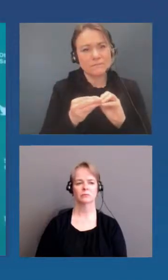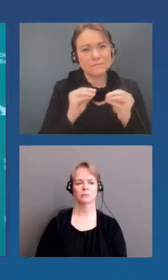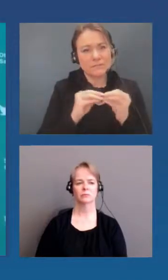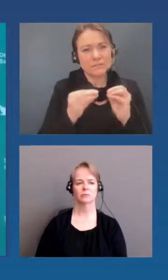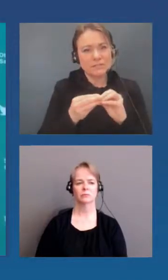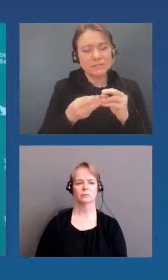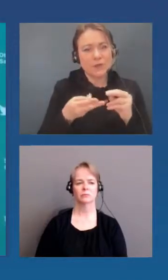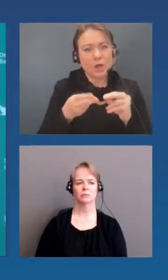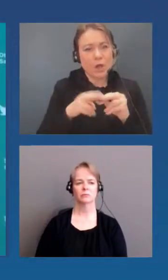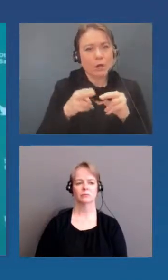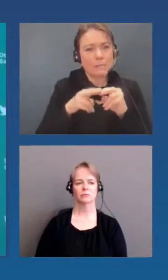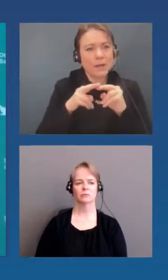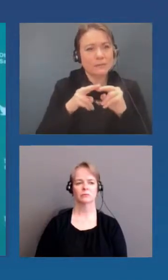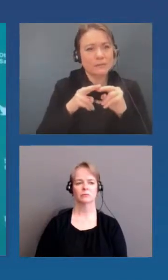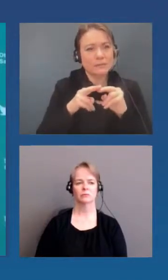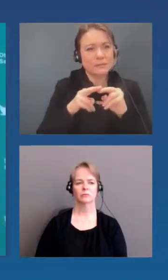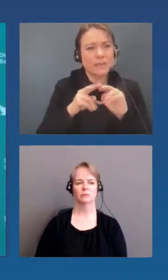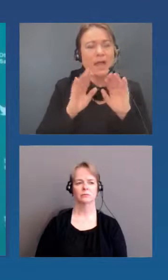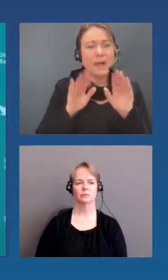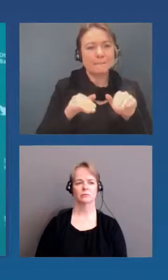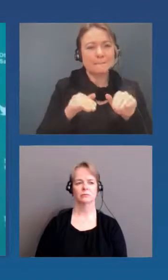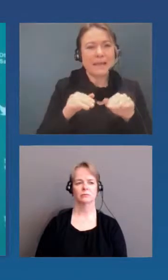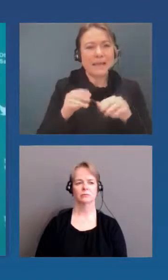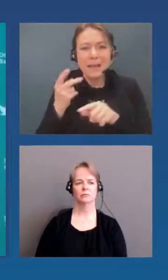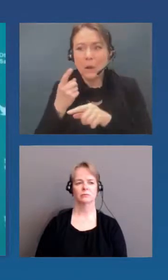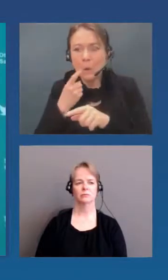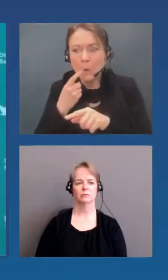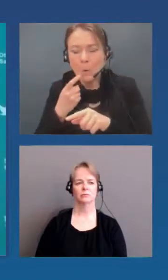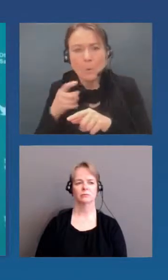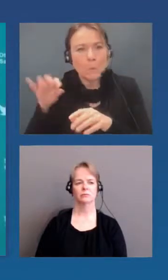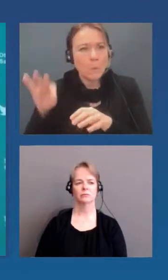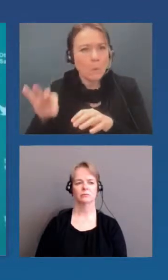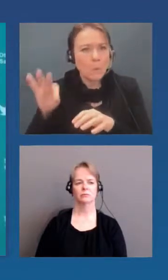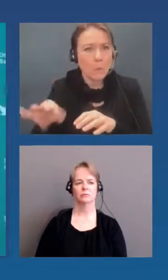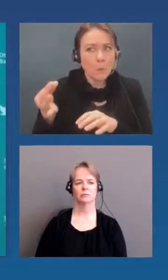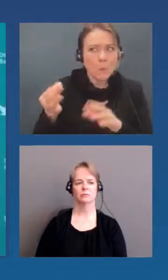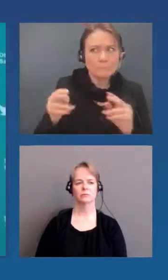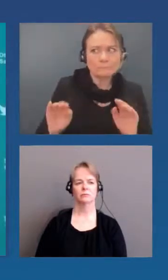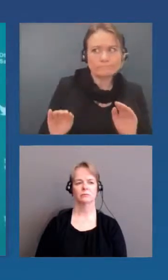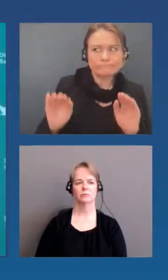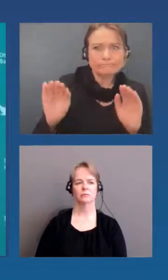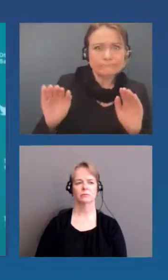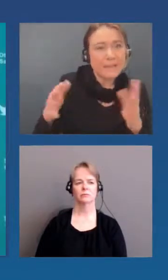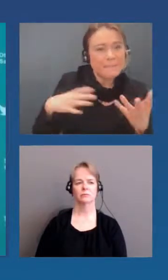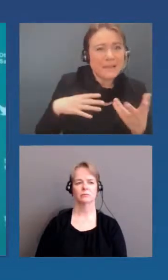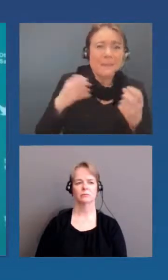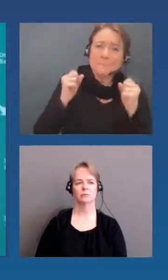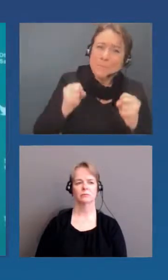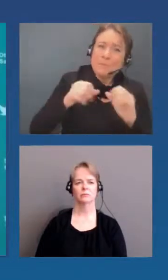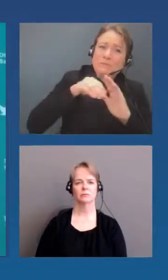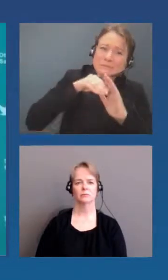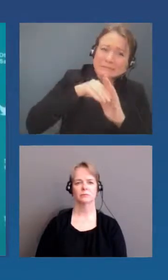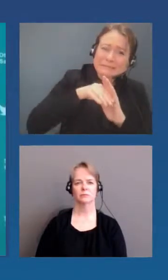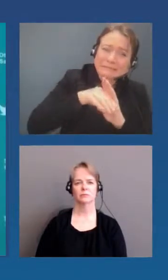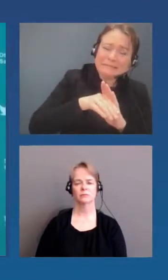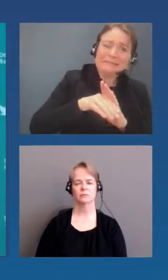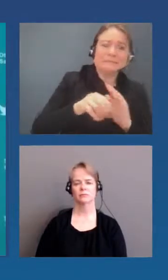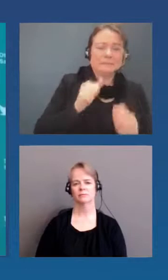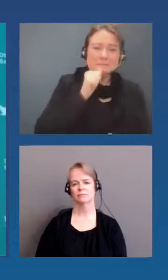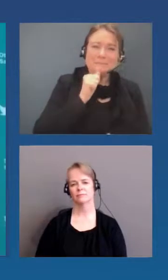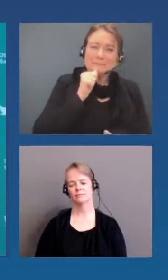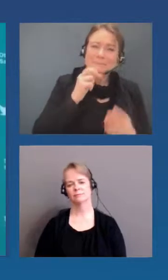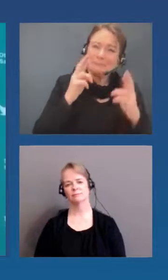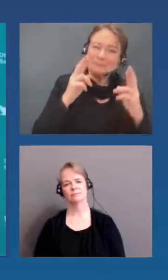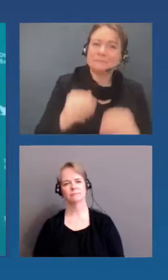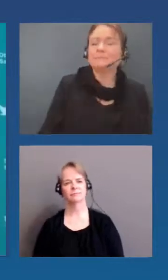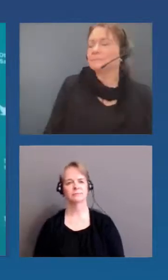augmente après l'eau usée, mais c'est possible d'aplatir la courbe encore.